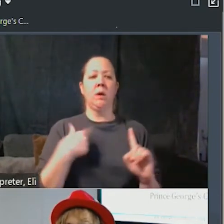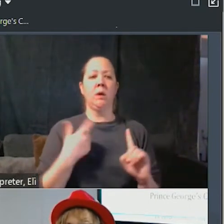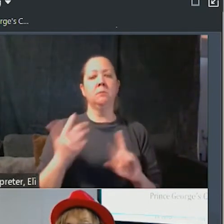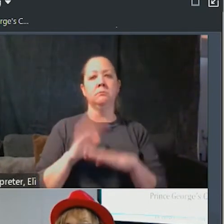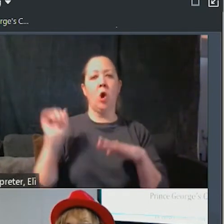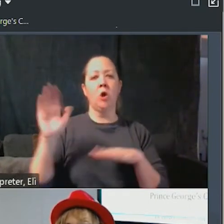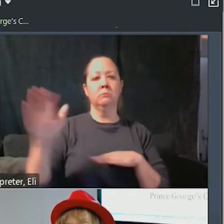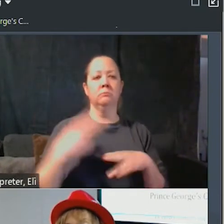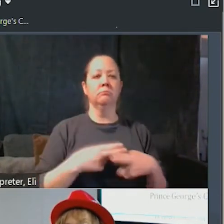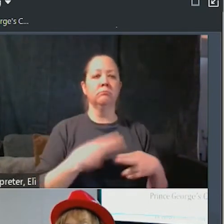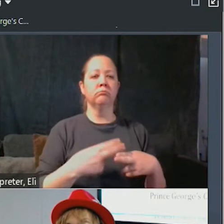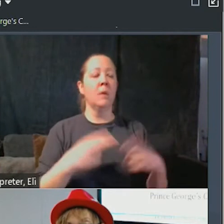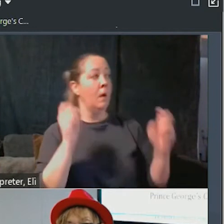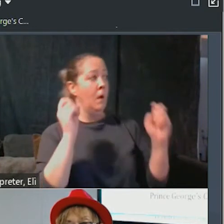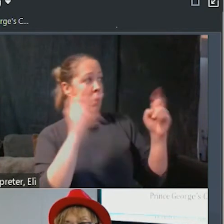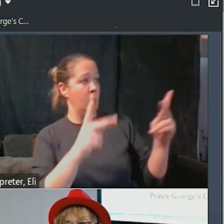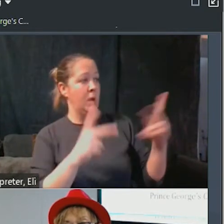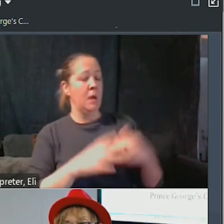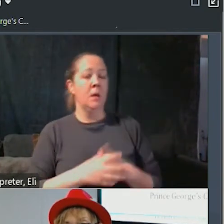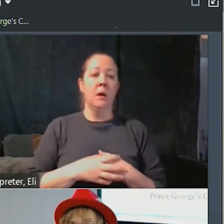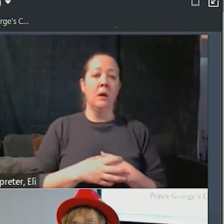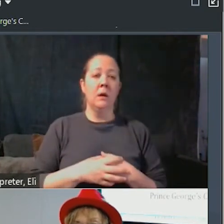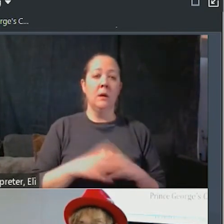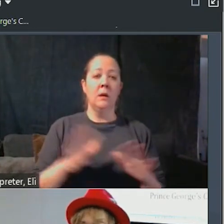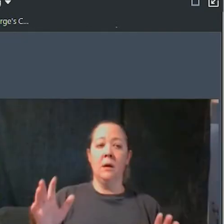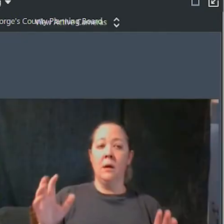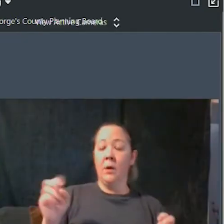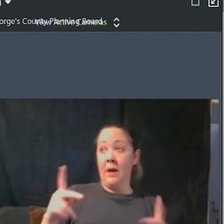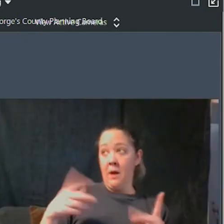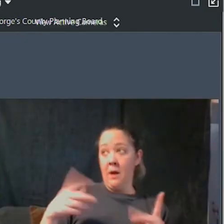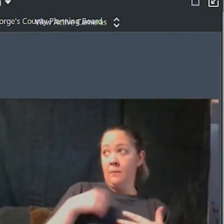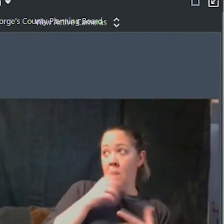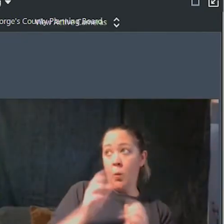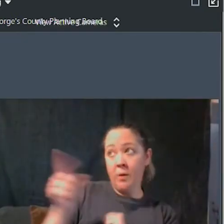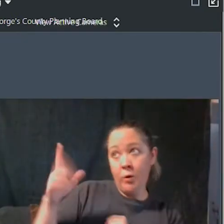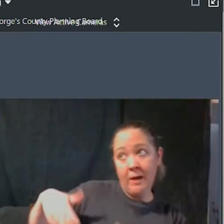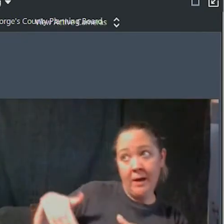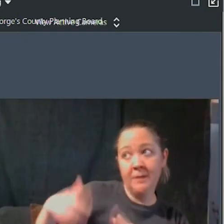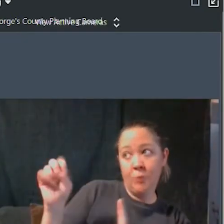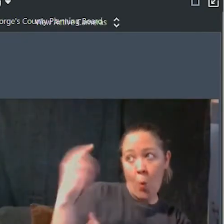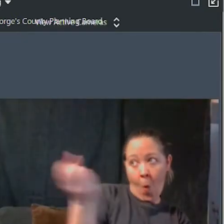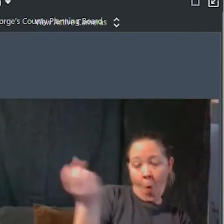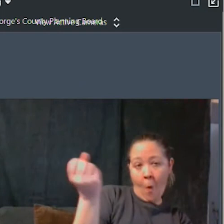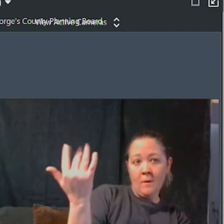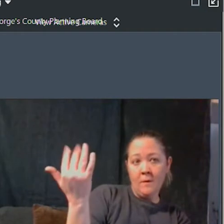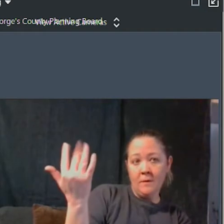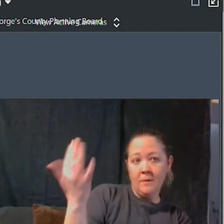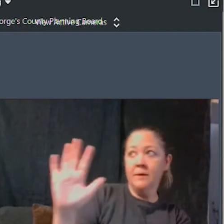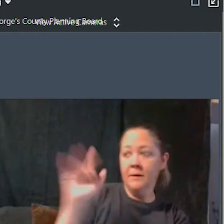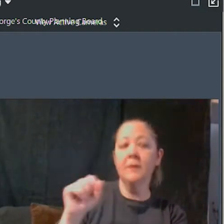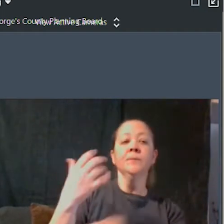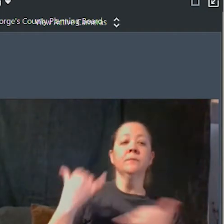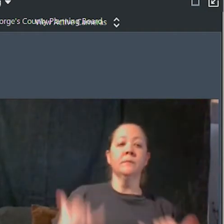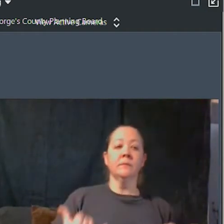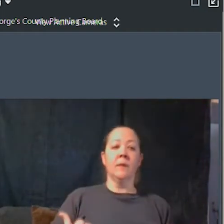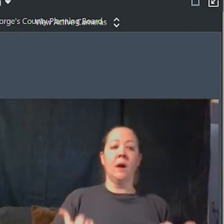date. Okay, I'm not with you yet, though, Mr. Falzone, so hold tight. Okay, I'm now going to turn